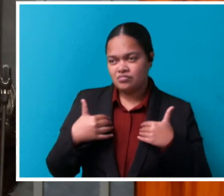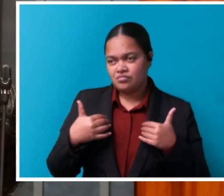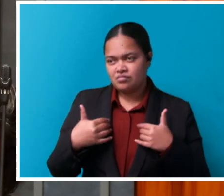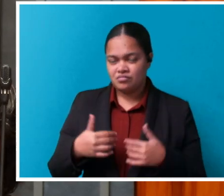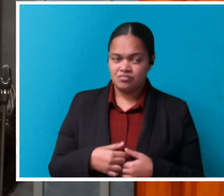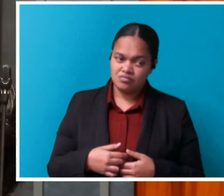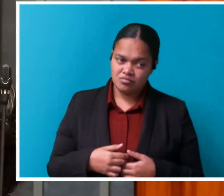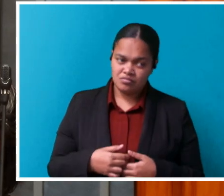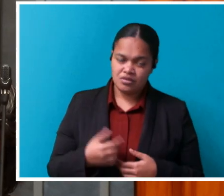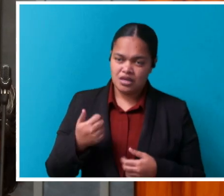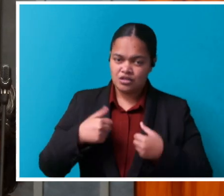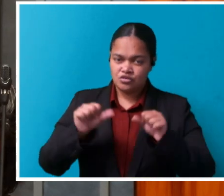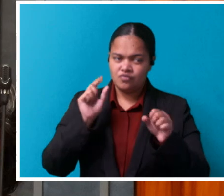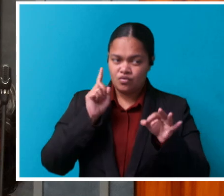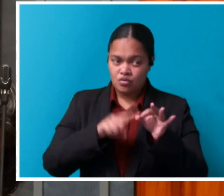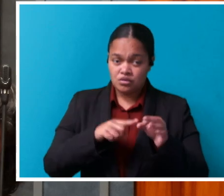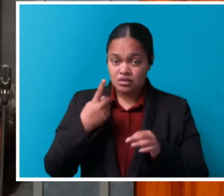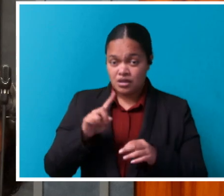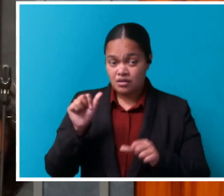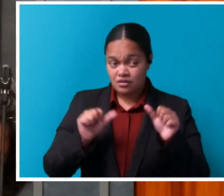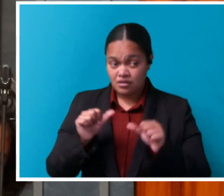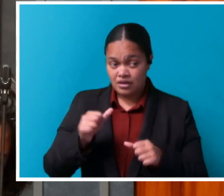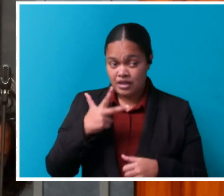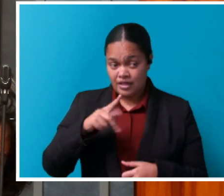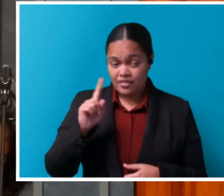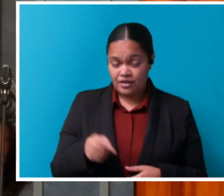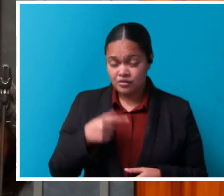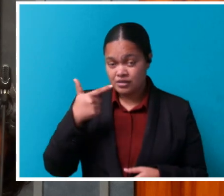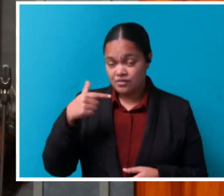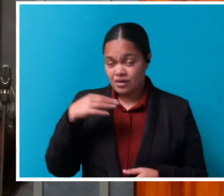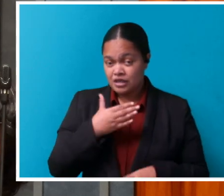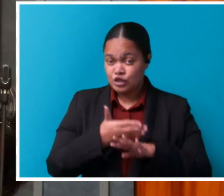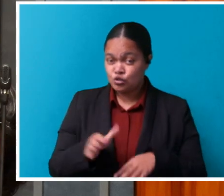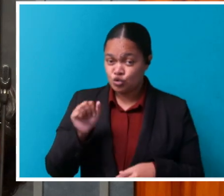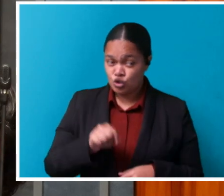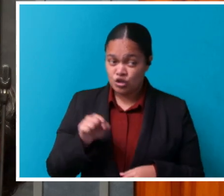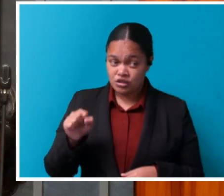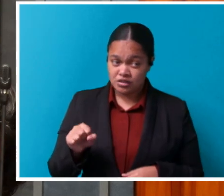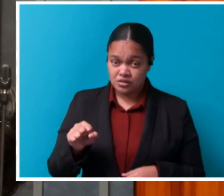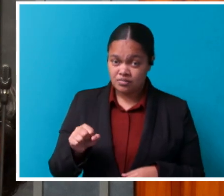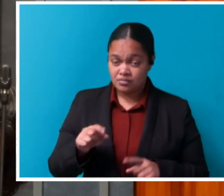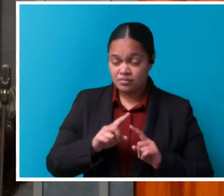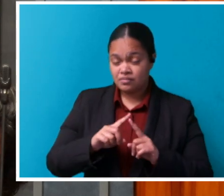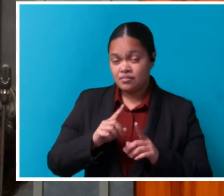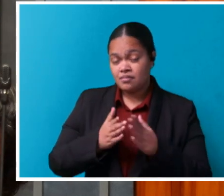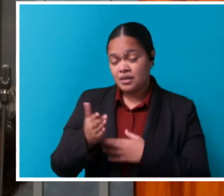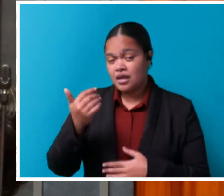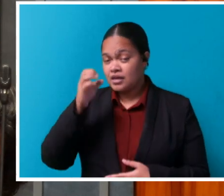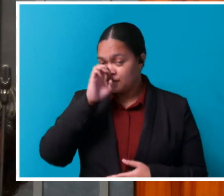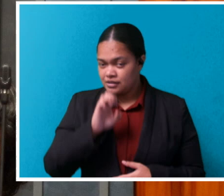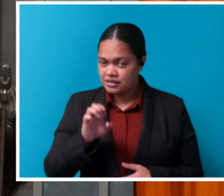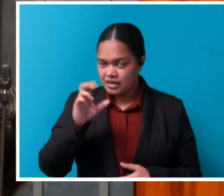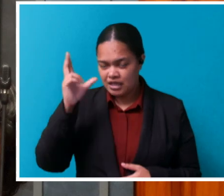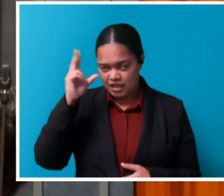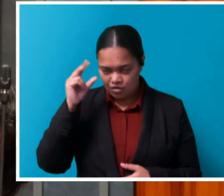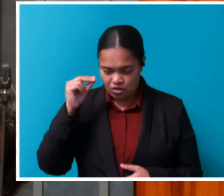Madam Deputy Speaker, upon analyzing the 8,700 new scholarships by ethnicity, the Tauke students